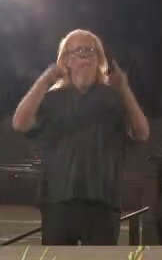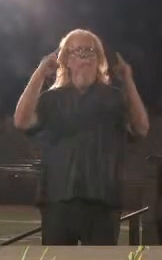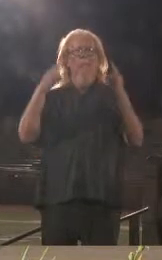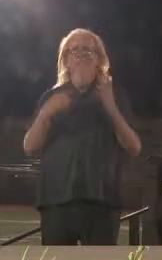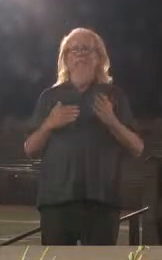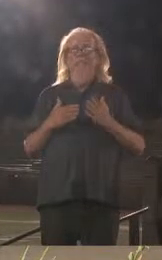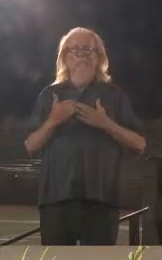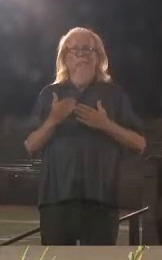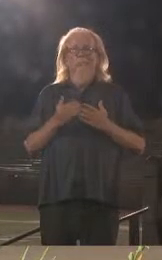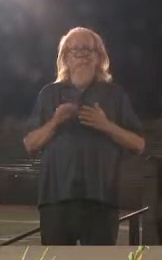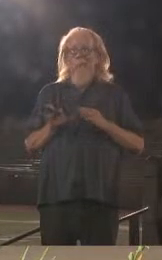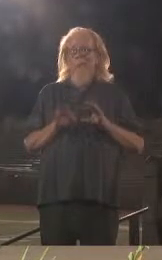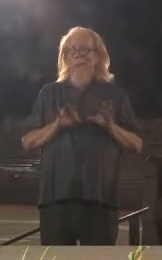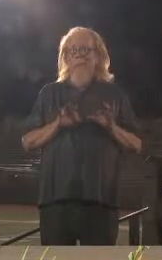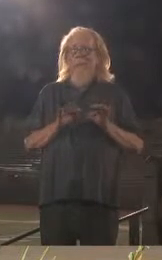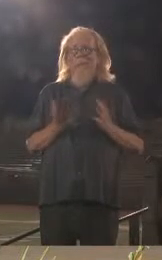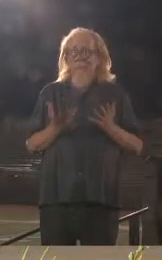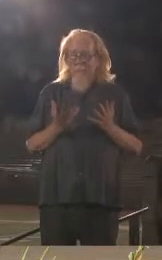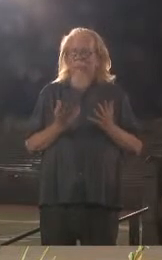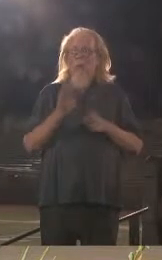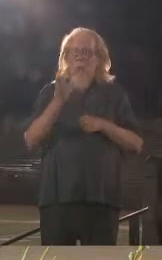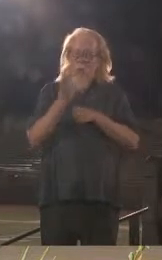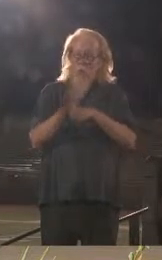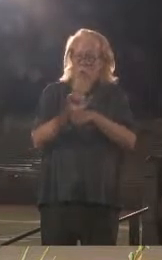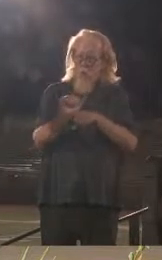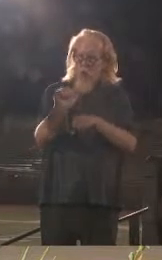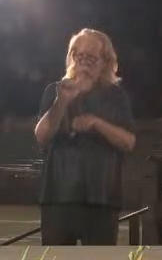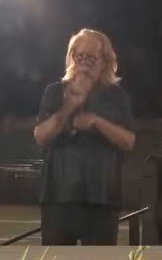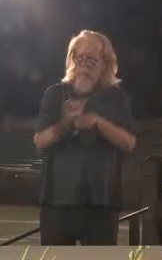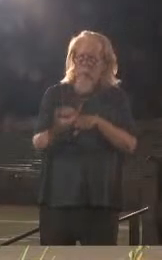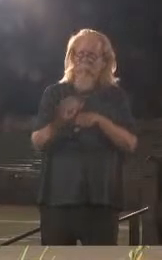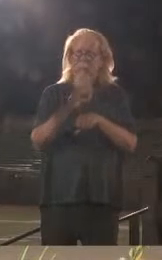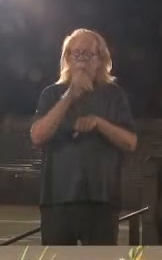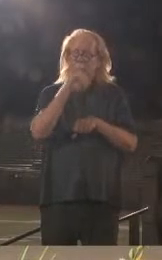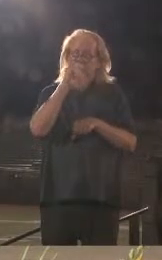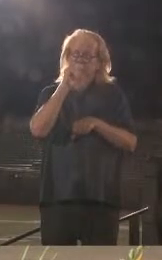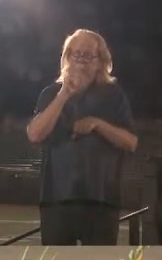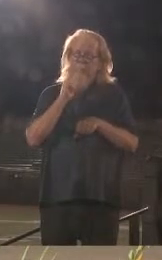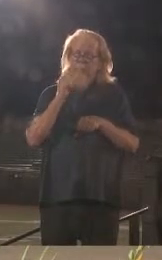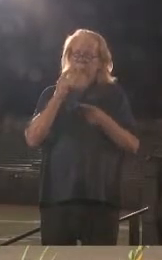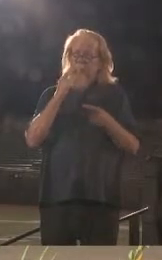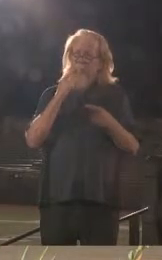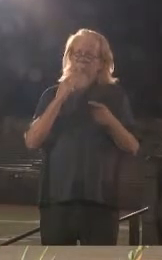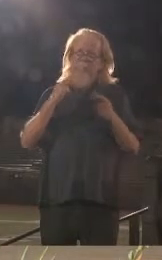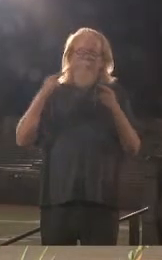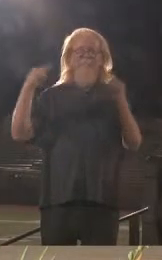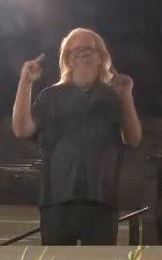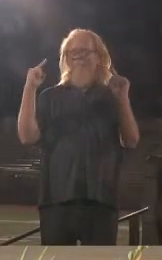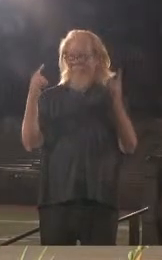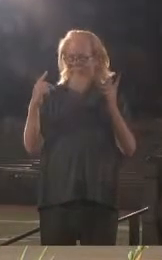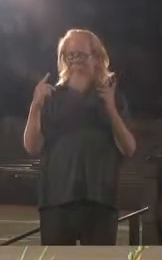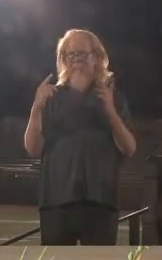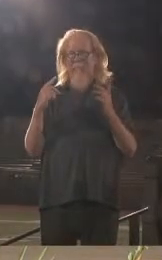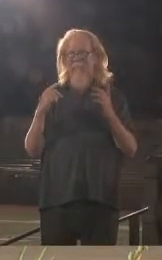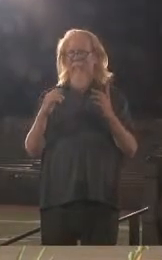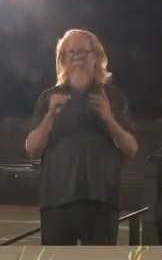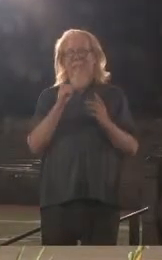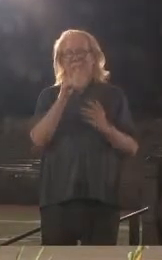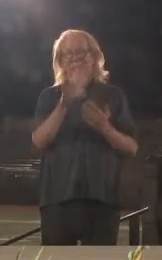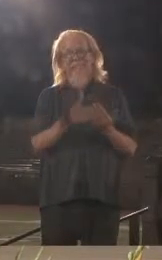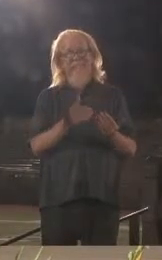choose. Hard work and perseverance are the key to success, and none of that happens